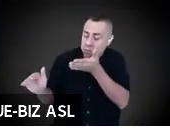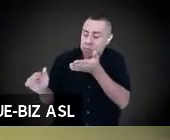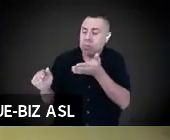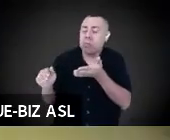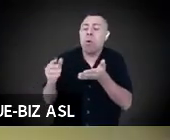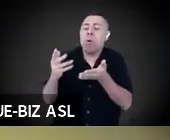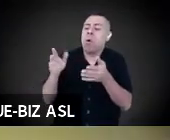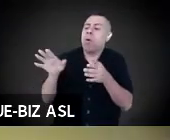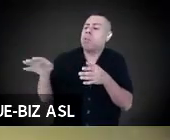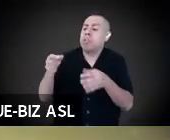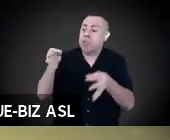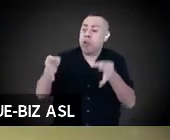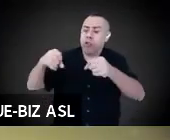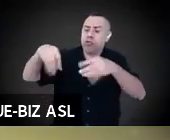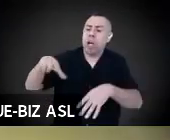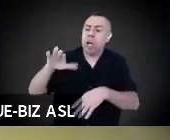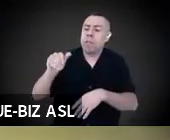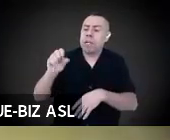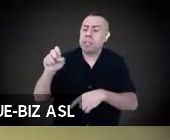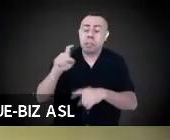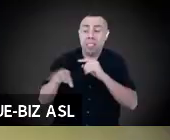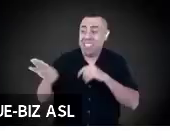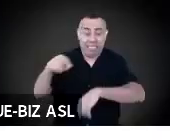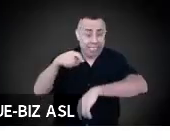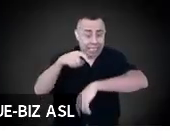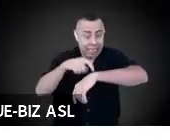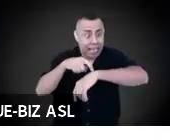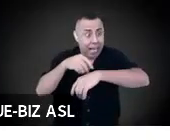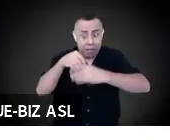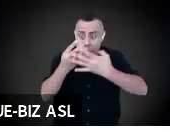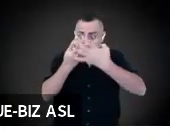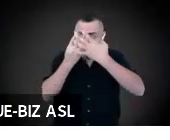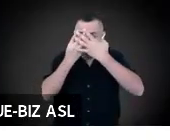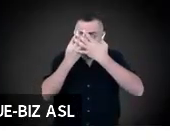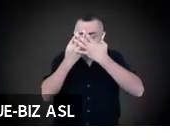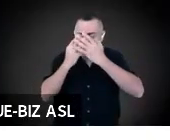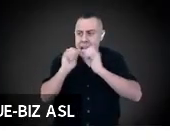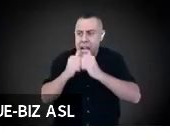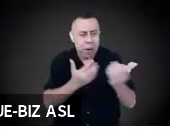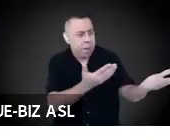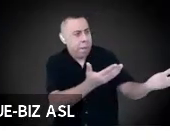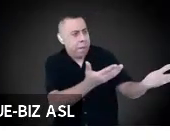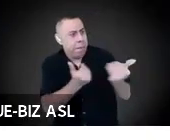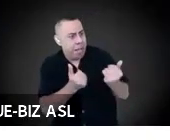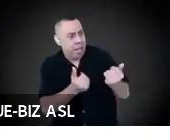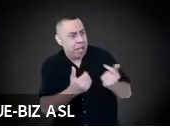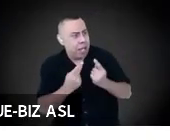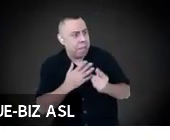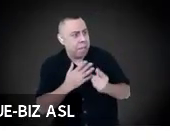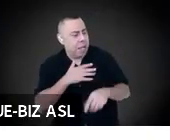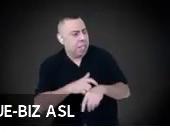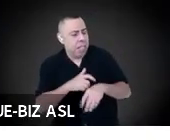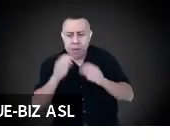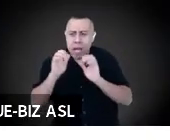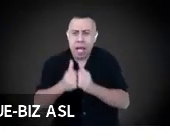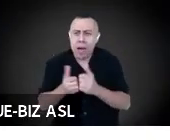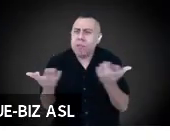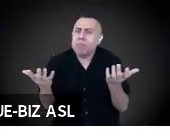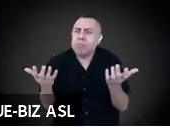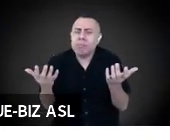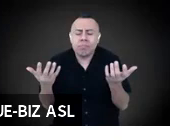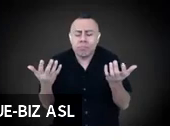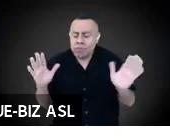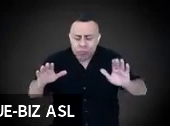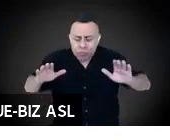Mm. You know, you can't give that time back. And scars are made. The PTSD is